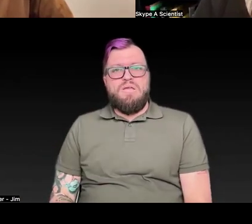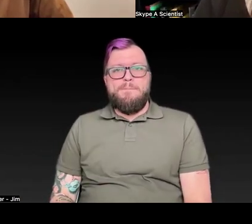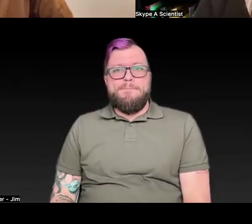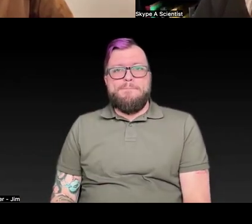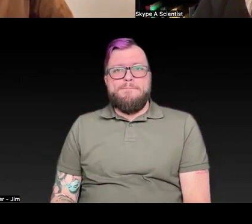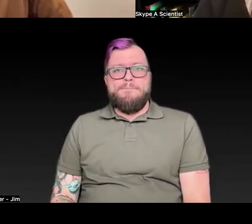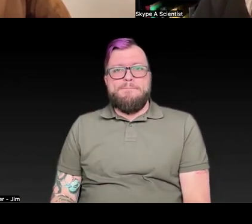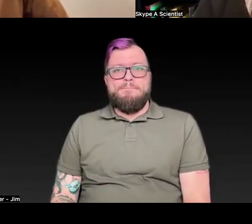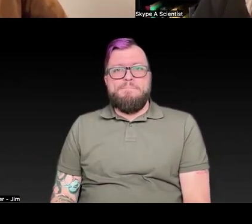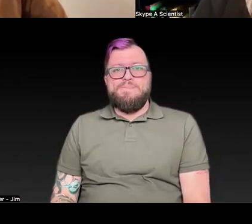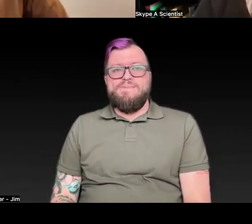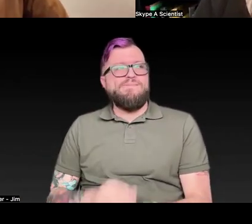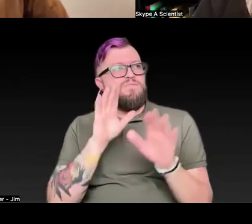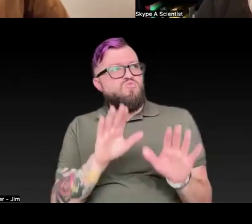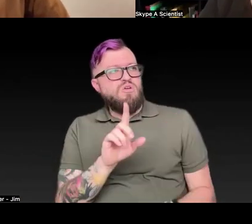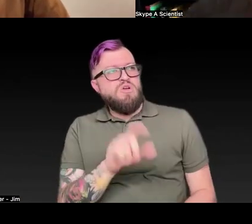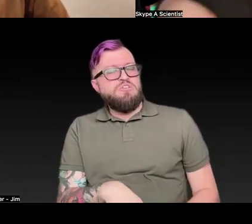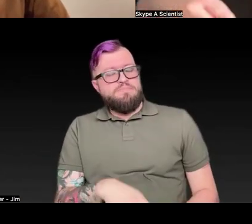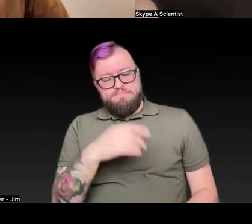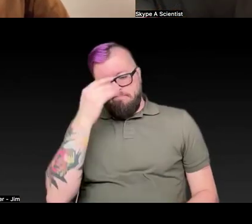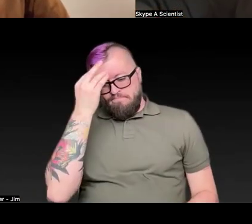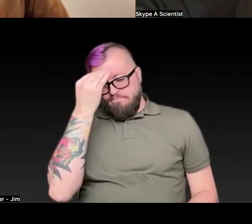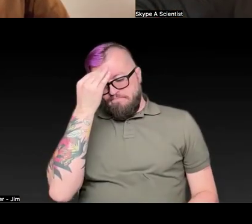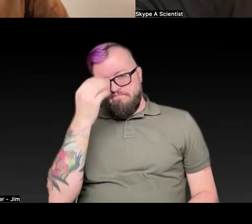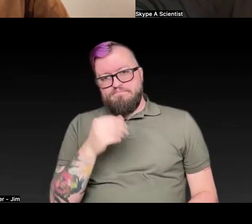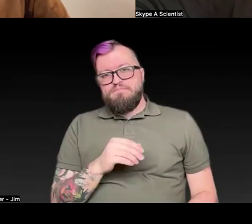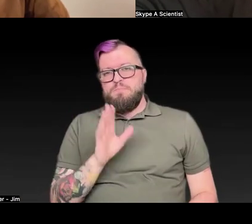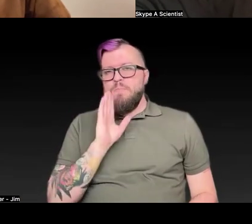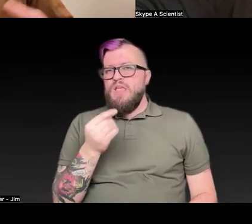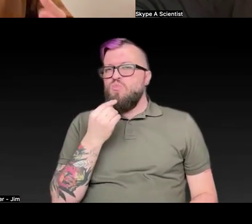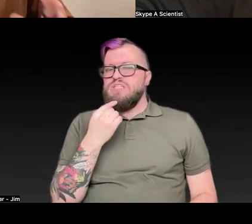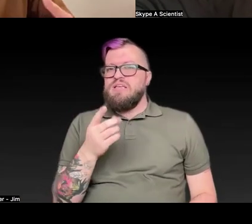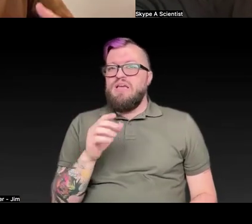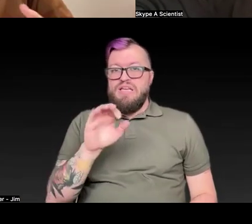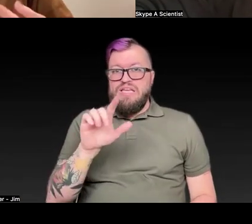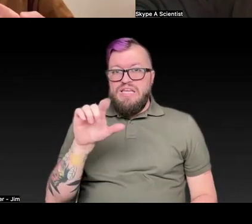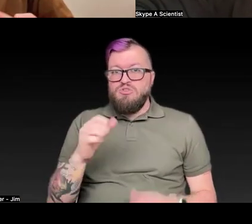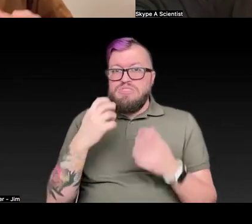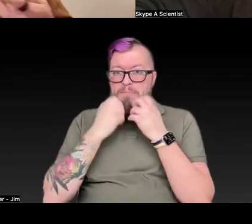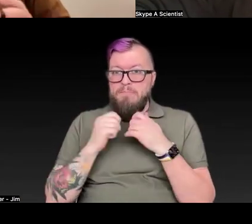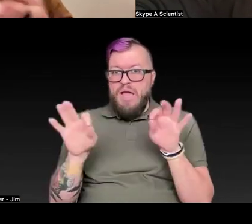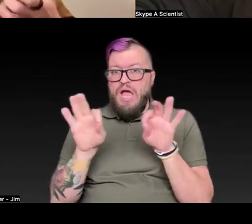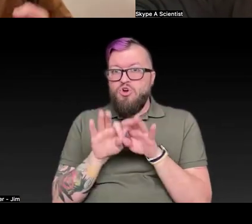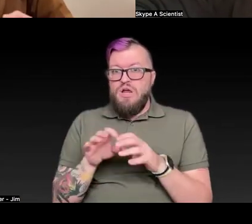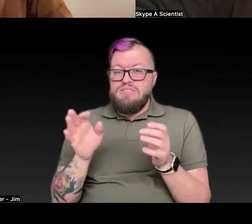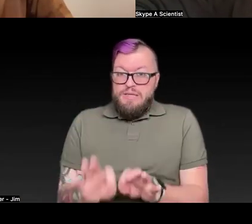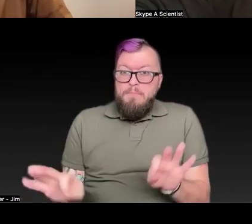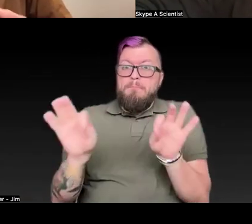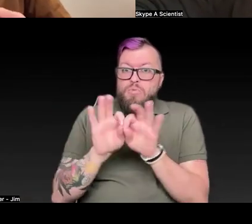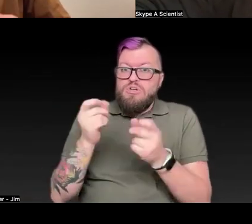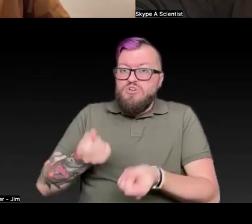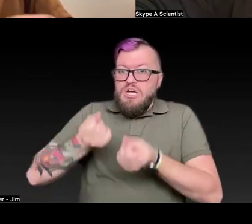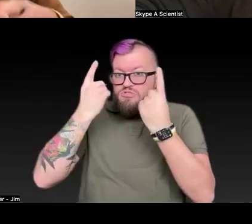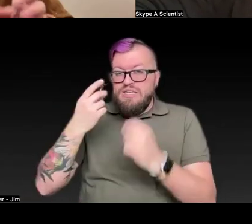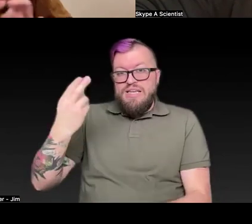Hmm. Oh, that's a great question. Um, I would tell them that eels matter, that it matters to understand the history of this